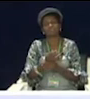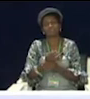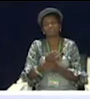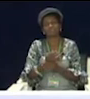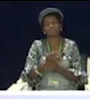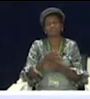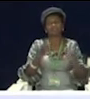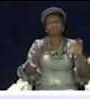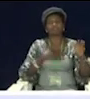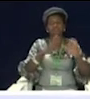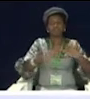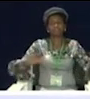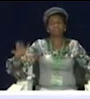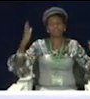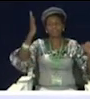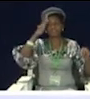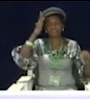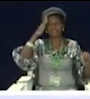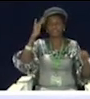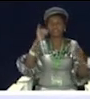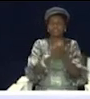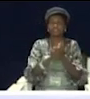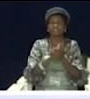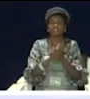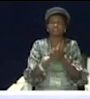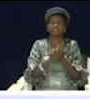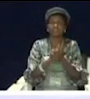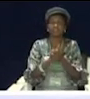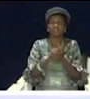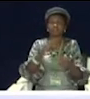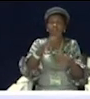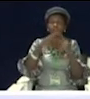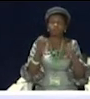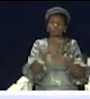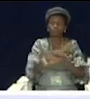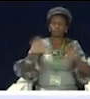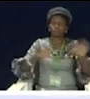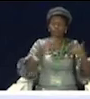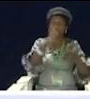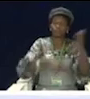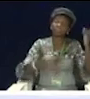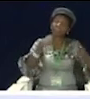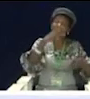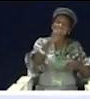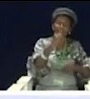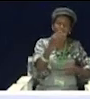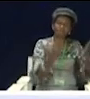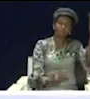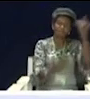My children know that when they don't do what I tell them, fire falls.